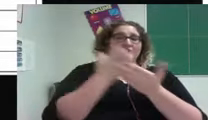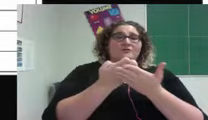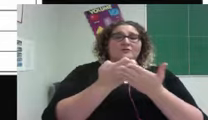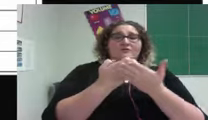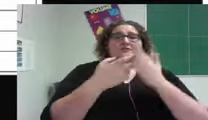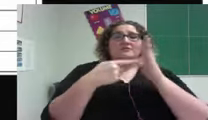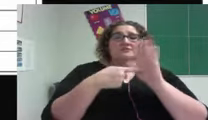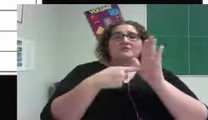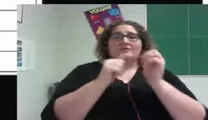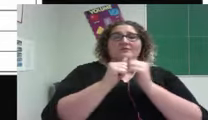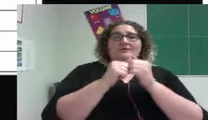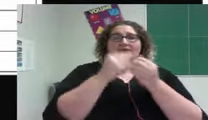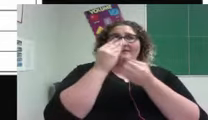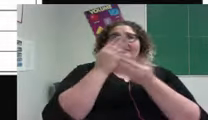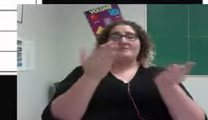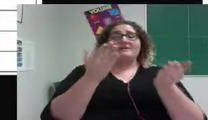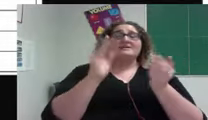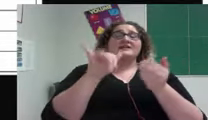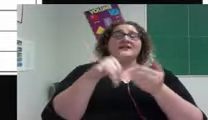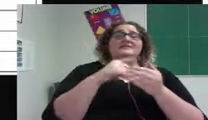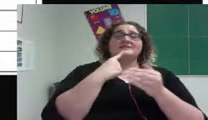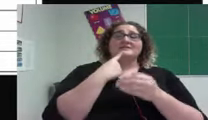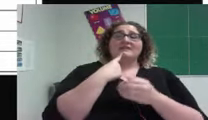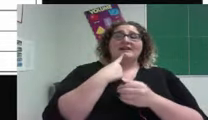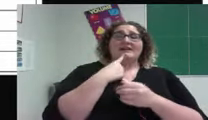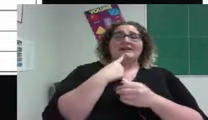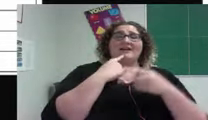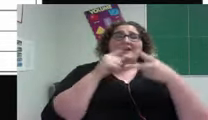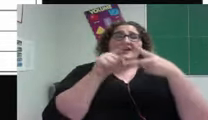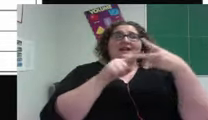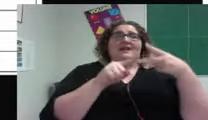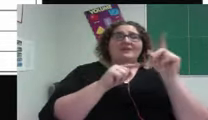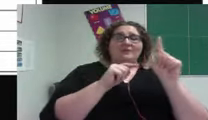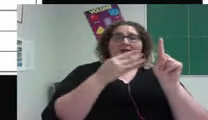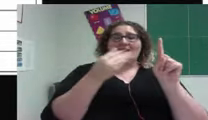3 are vertical angles.